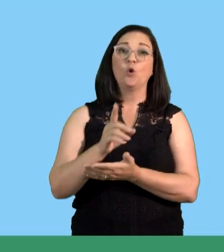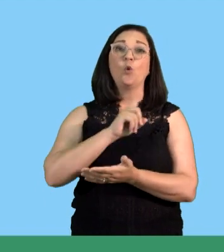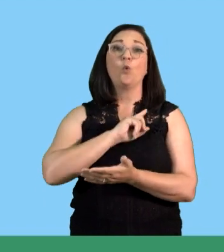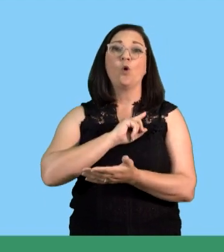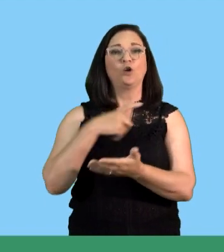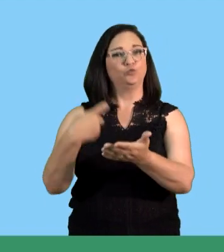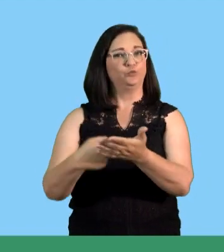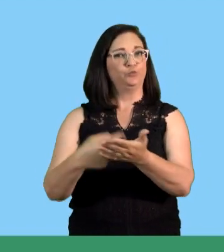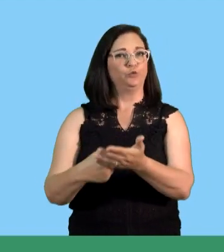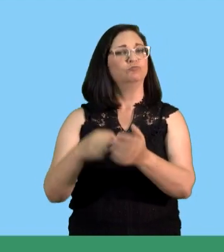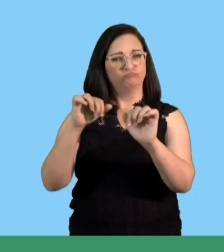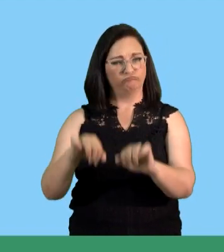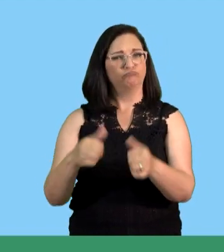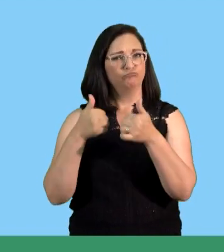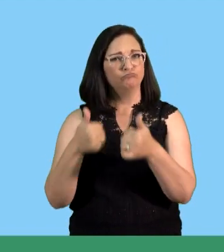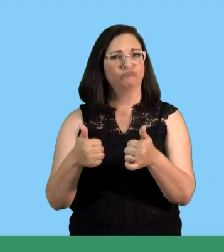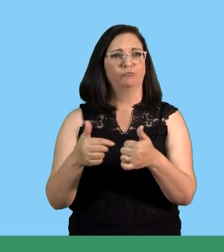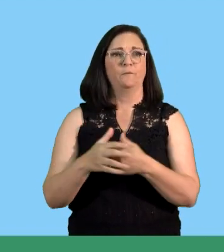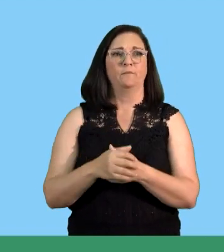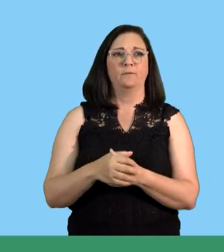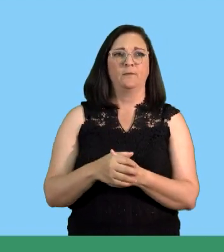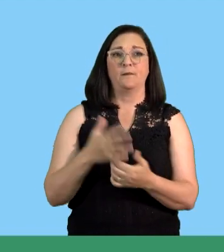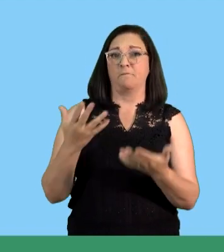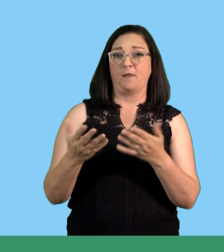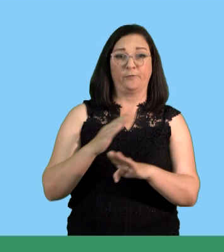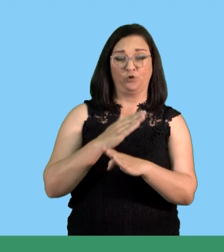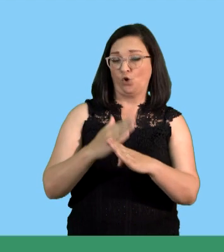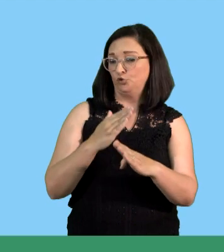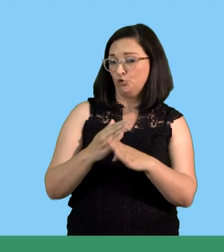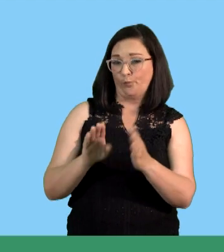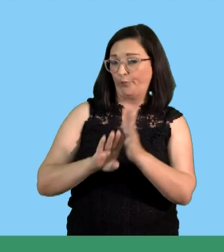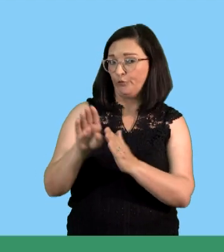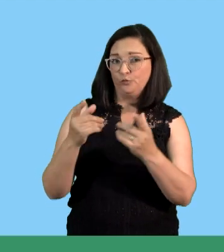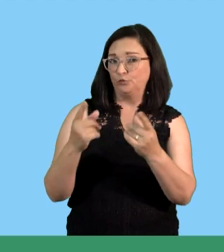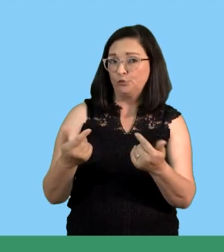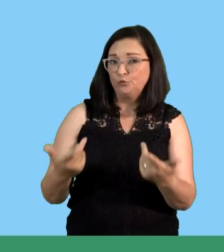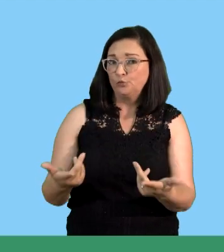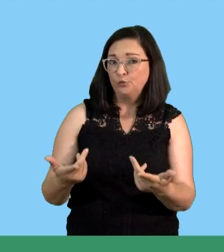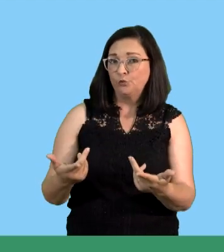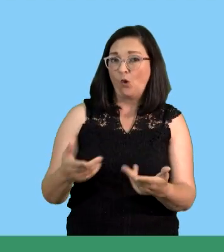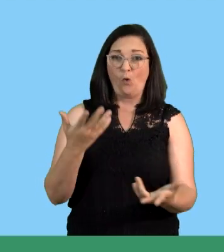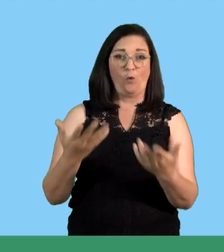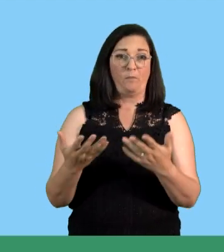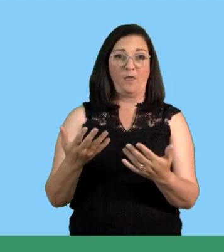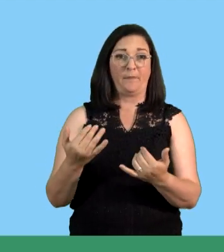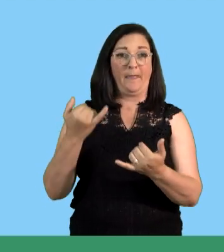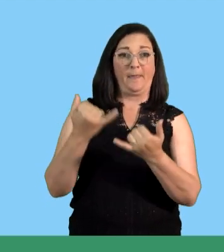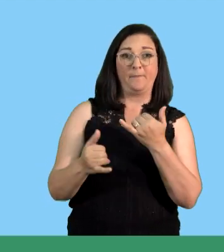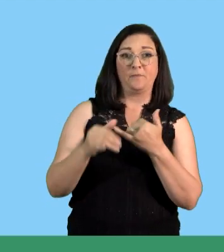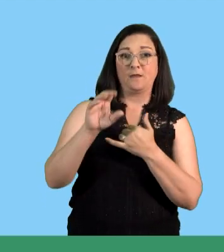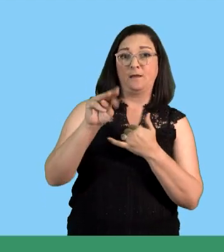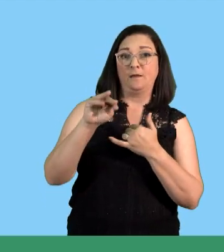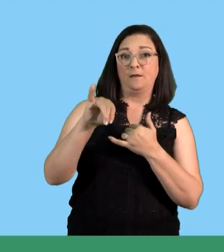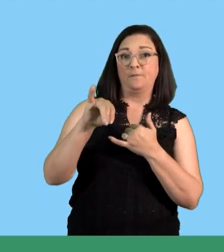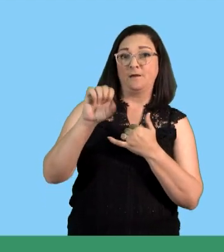employee for valid reasons. For example, unsatisfactory job performance or misconduct. I hope you can see that